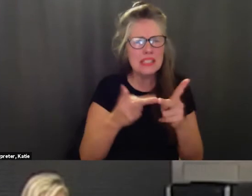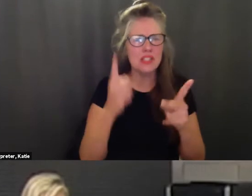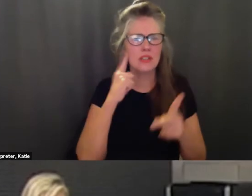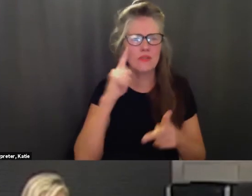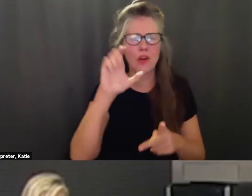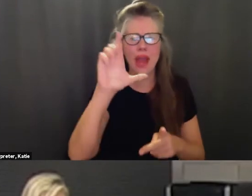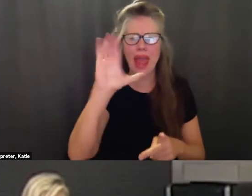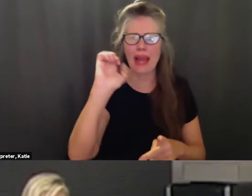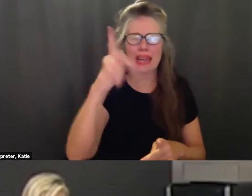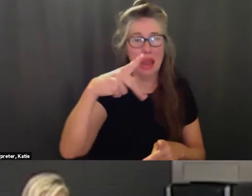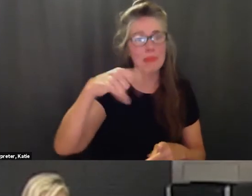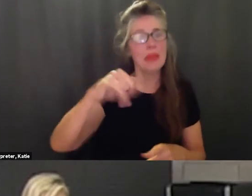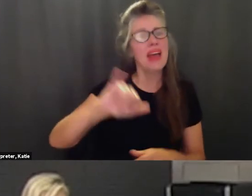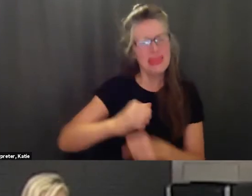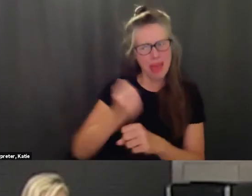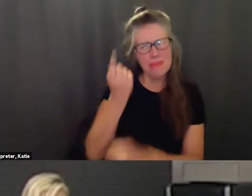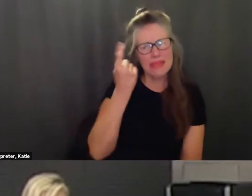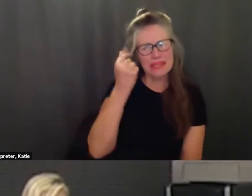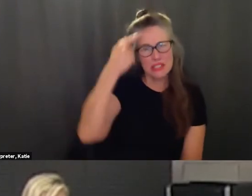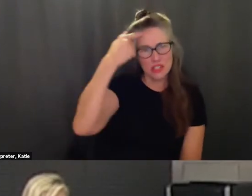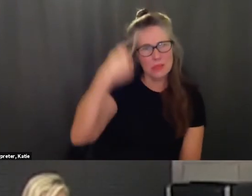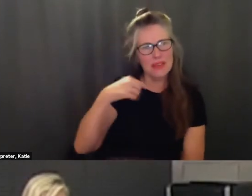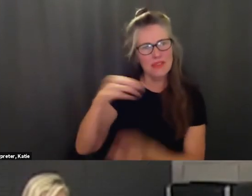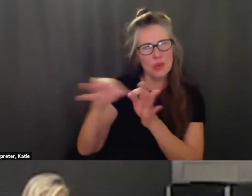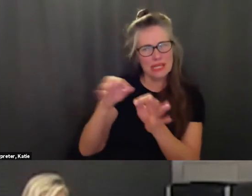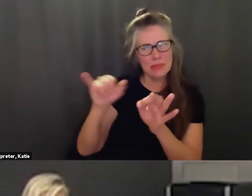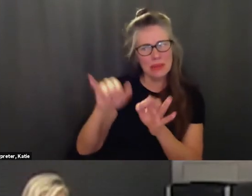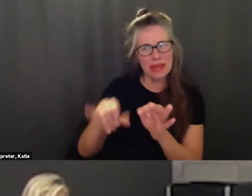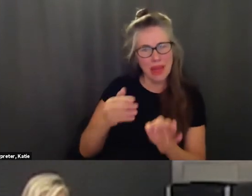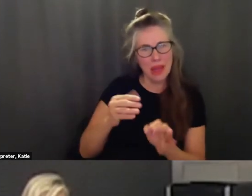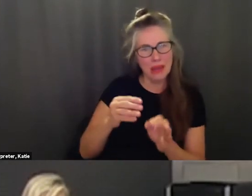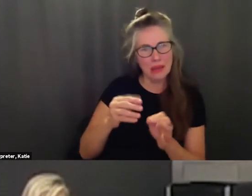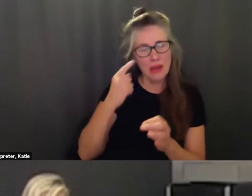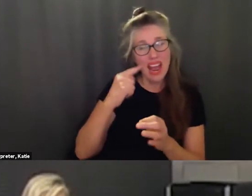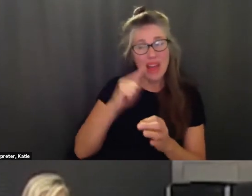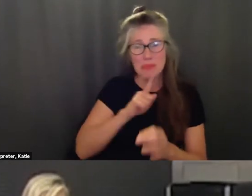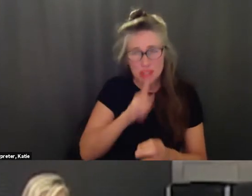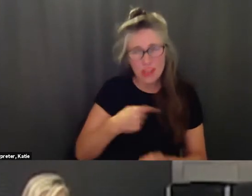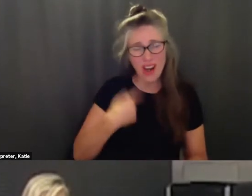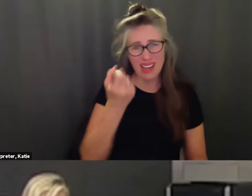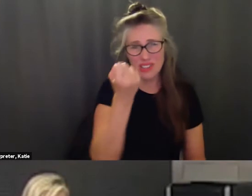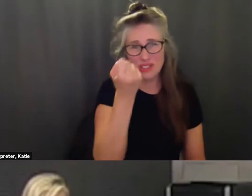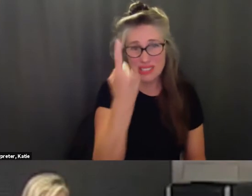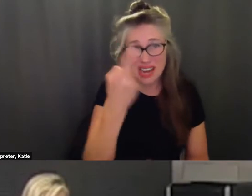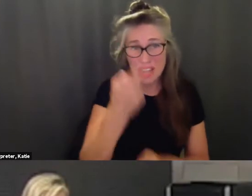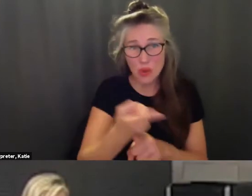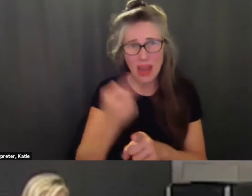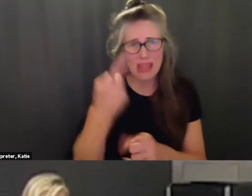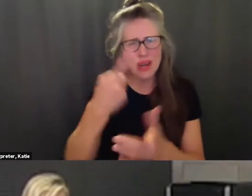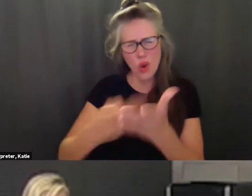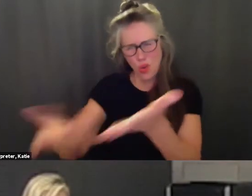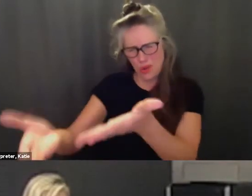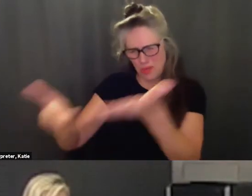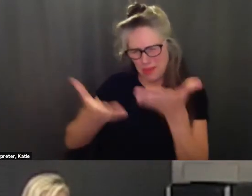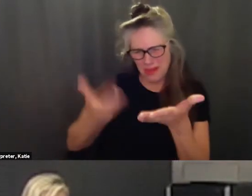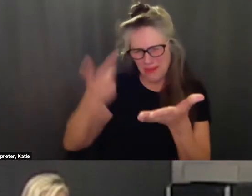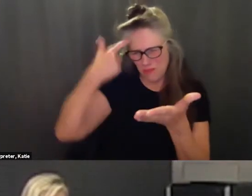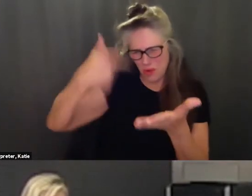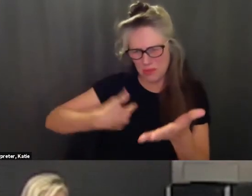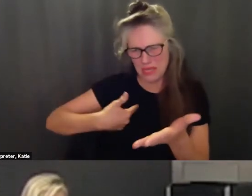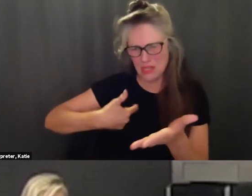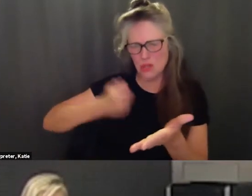makes sense to me. Mm-hmm. And I wanted to make sure it made sense to me what it's being brought before me for approval. So